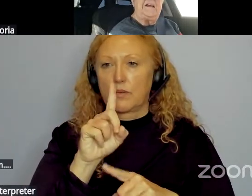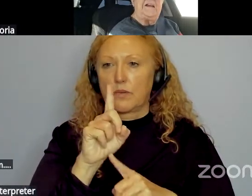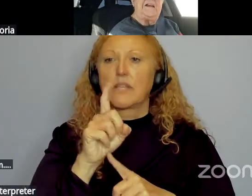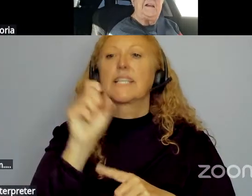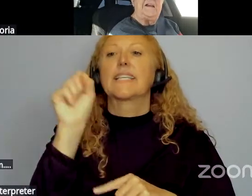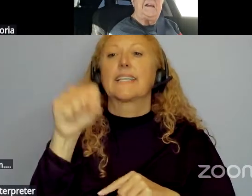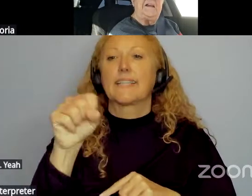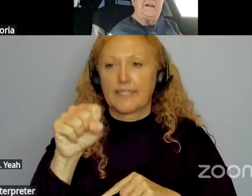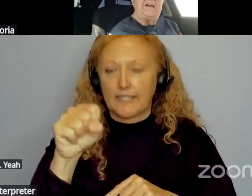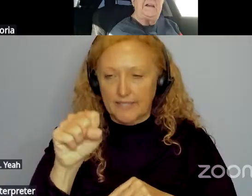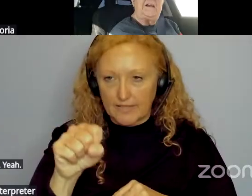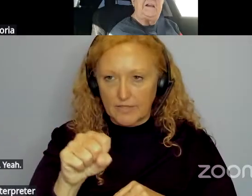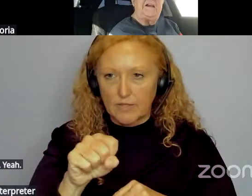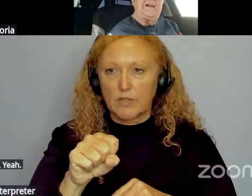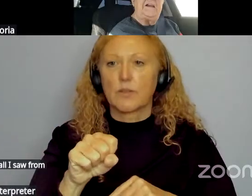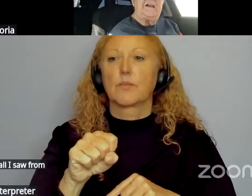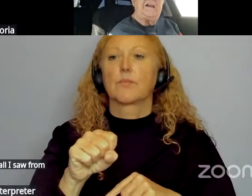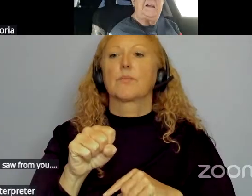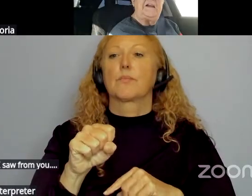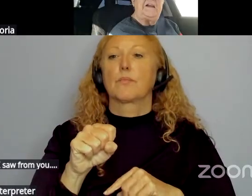yeah, all I saw from you